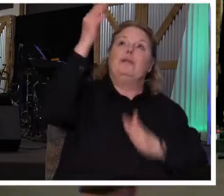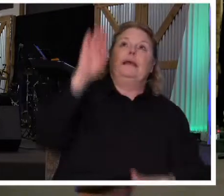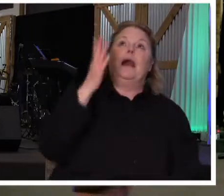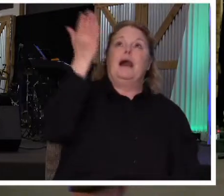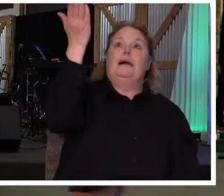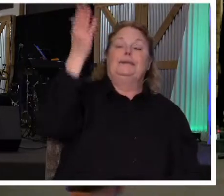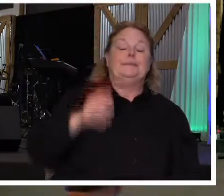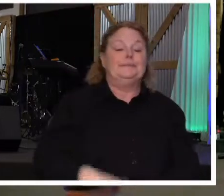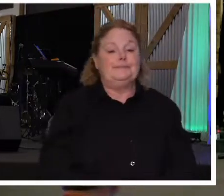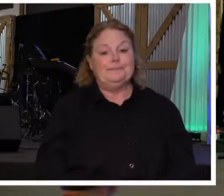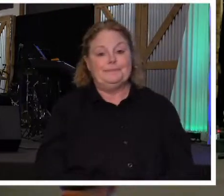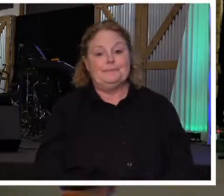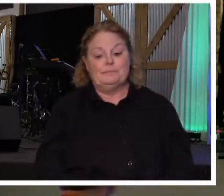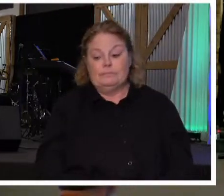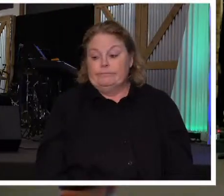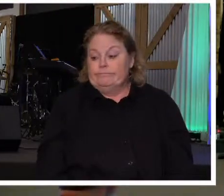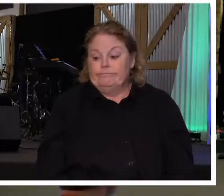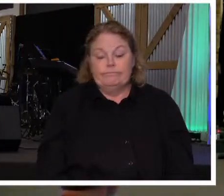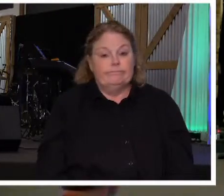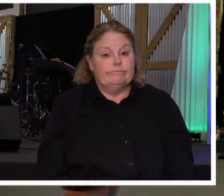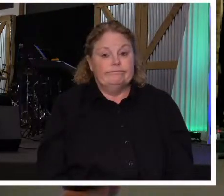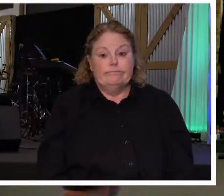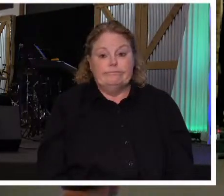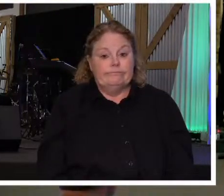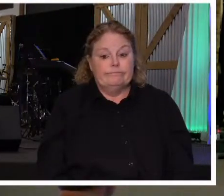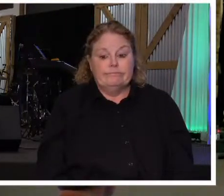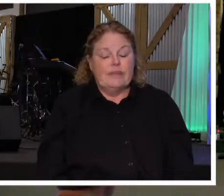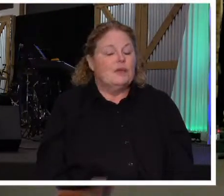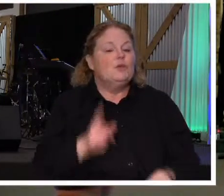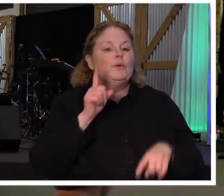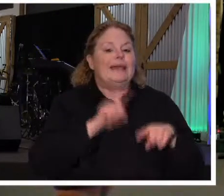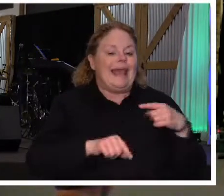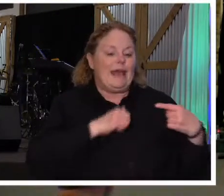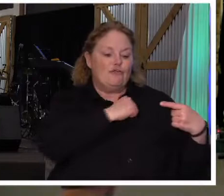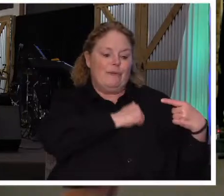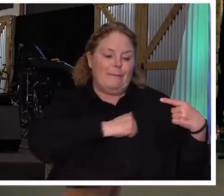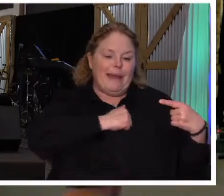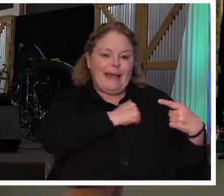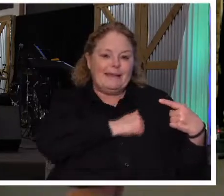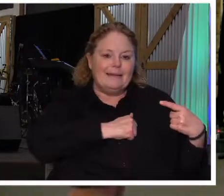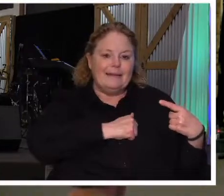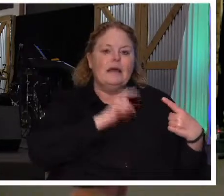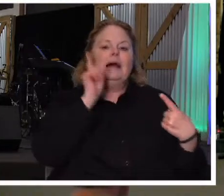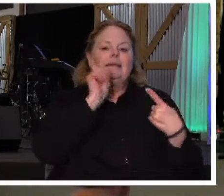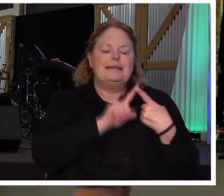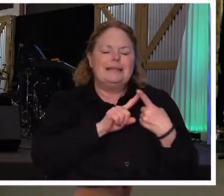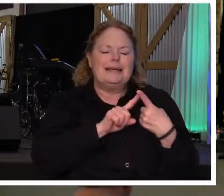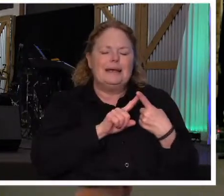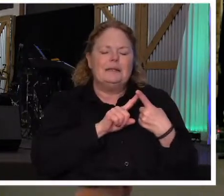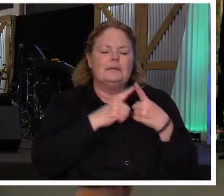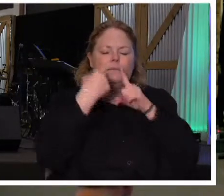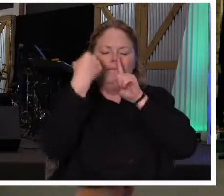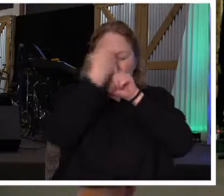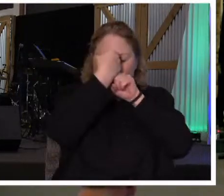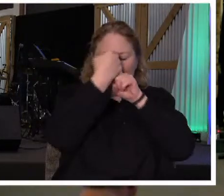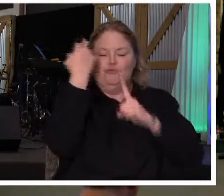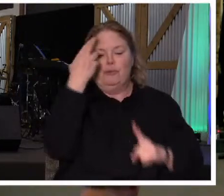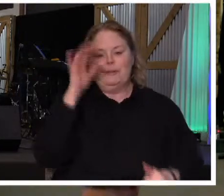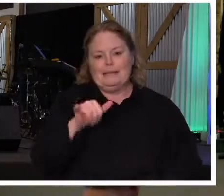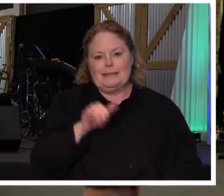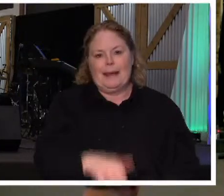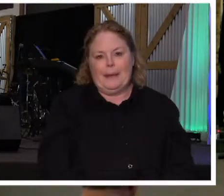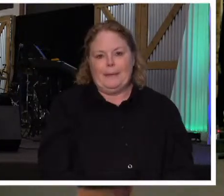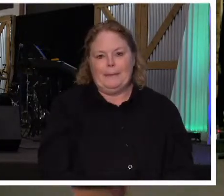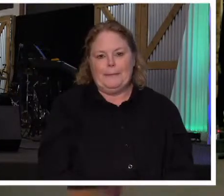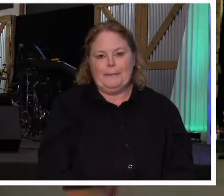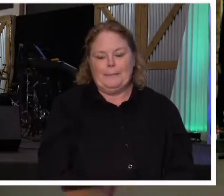of his presence, there's no repentance without self-recognition. So here's how you know where